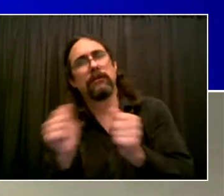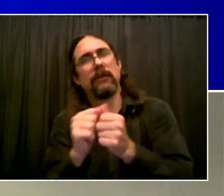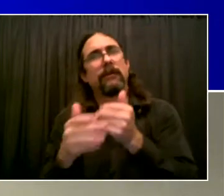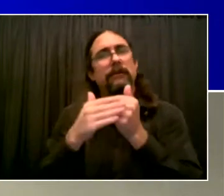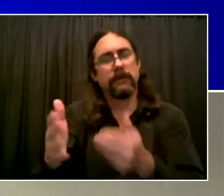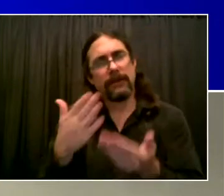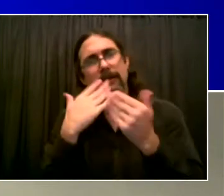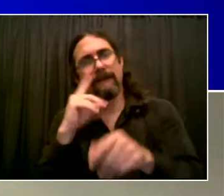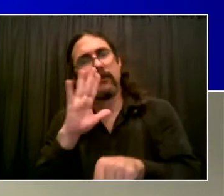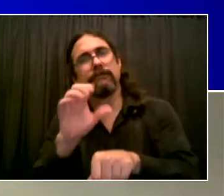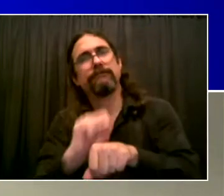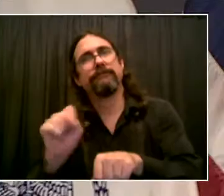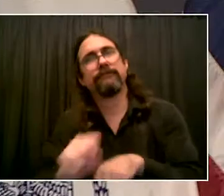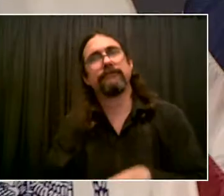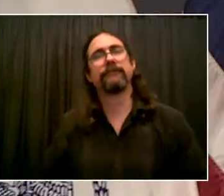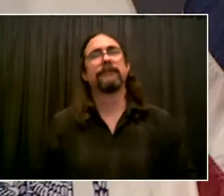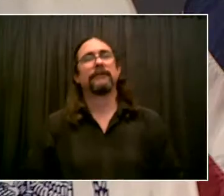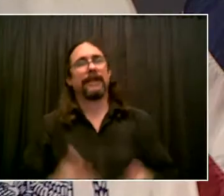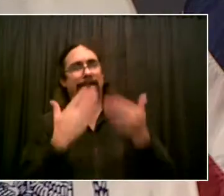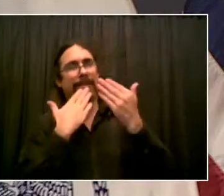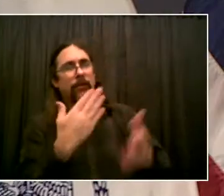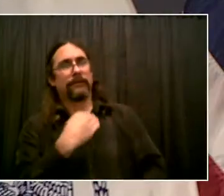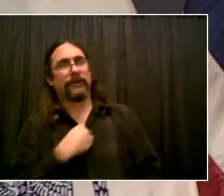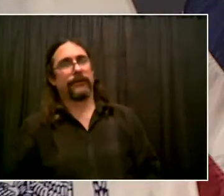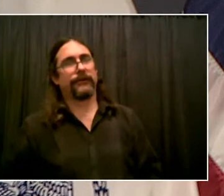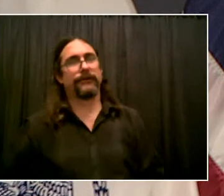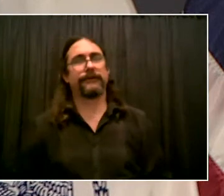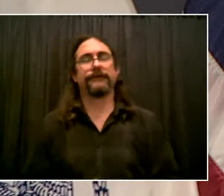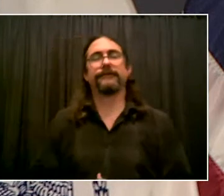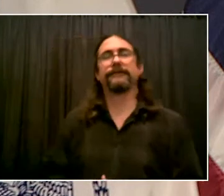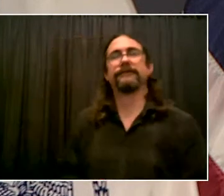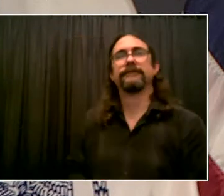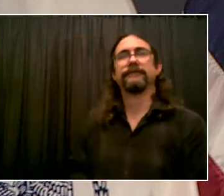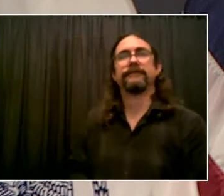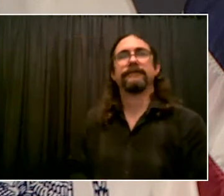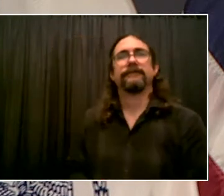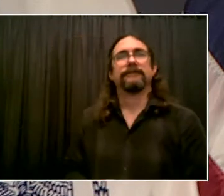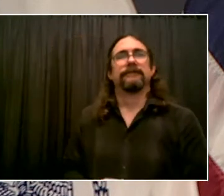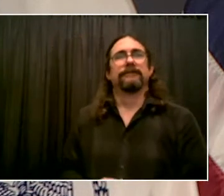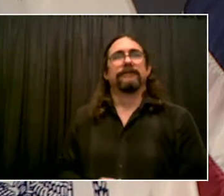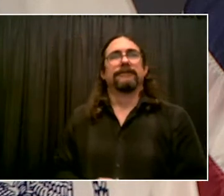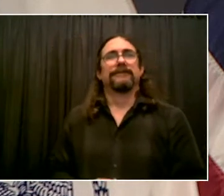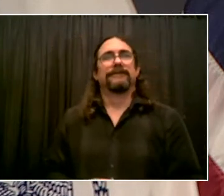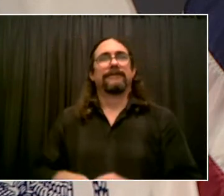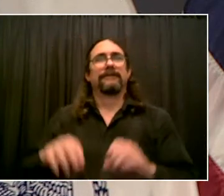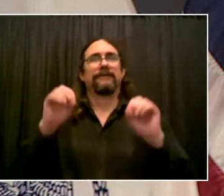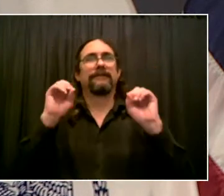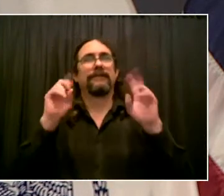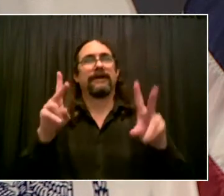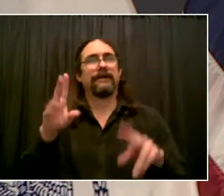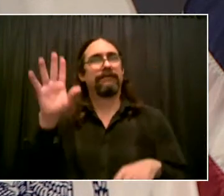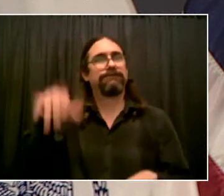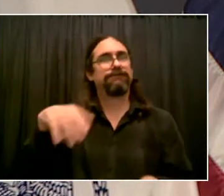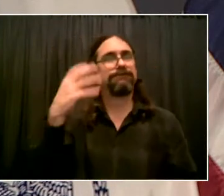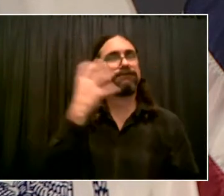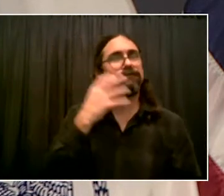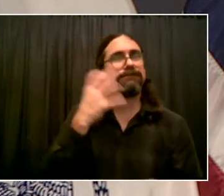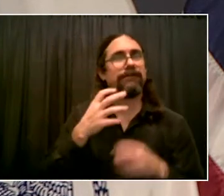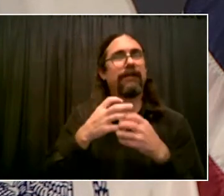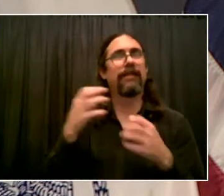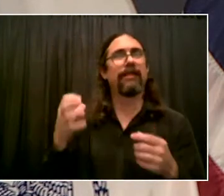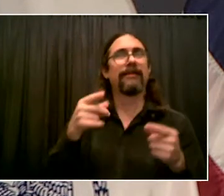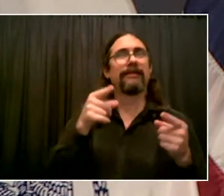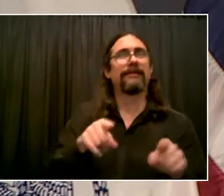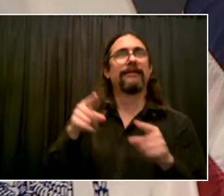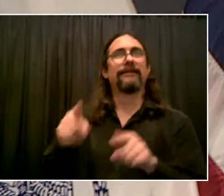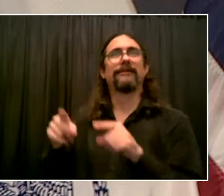Thank you, Mr. Mayor. So everyone, a lot of good things happening as part of our recovery. And one